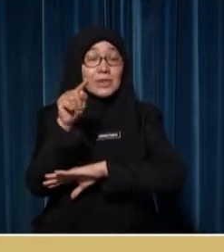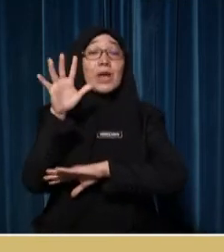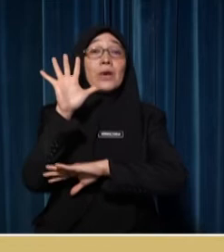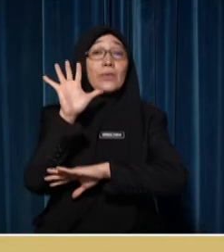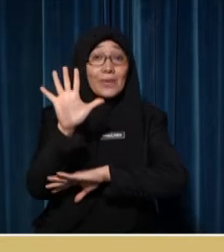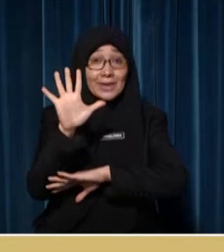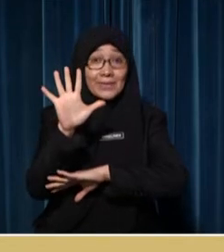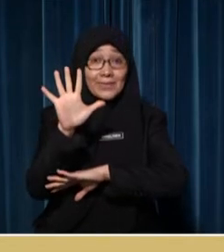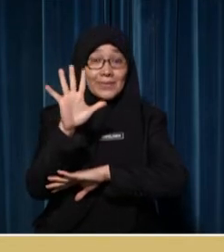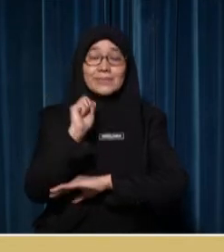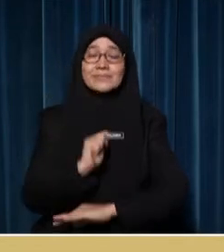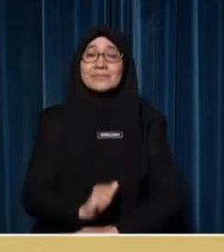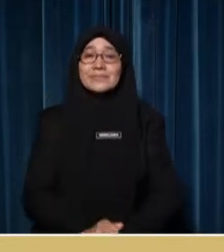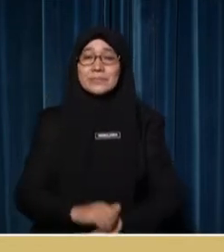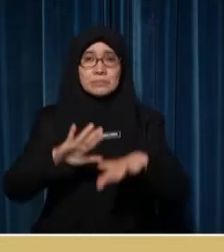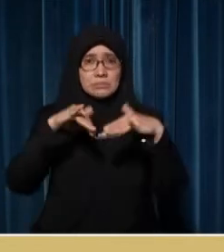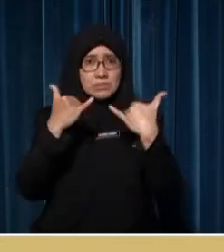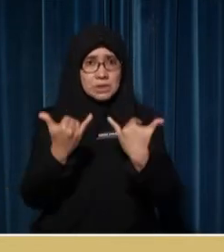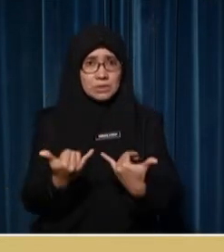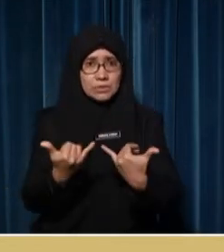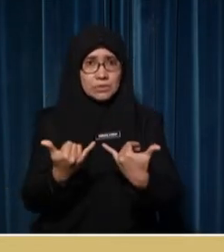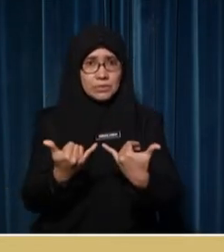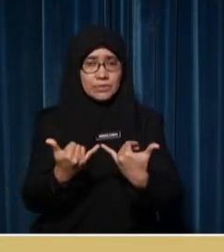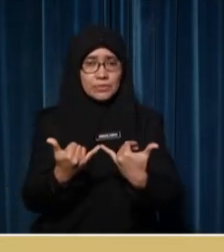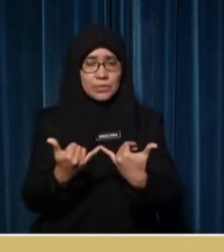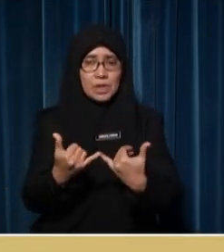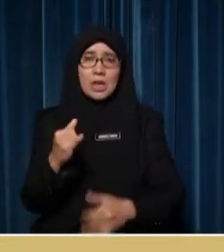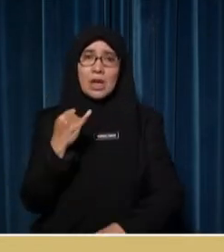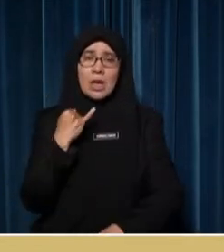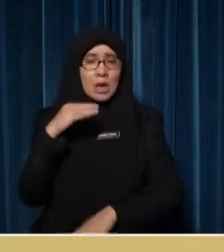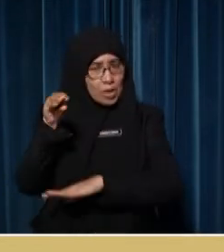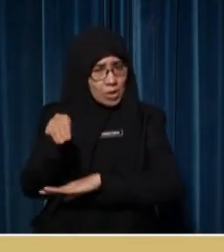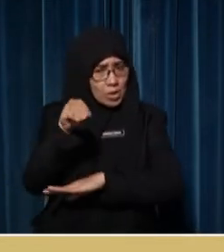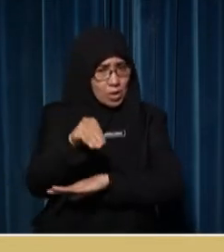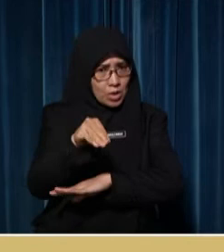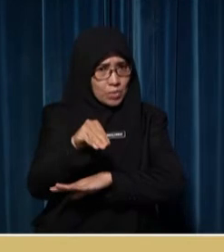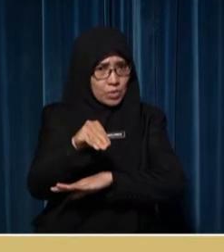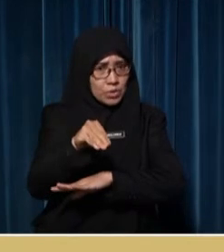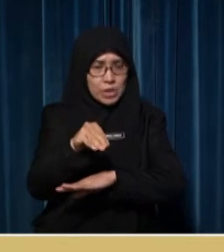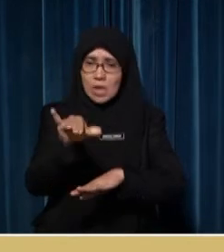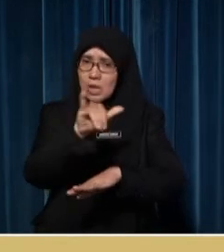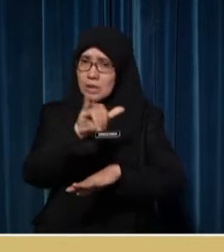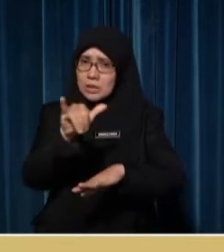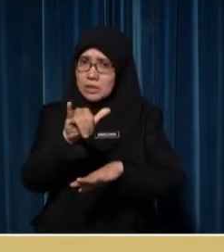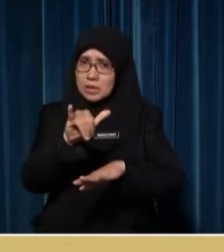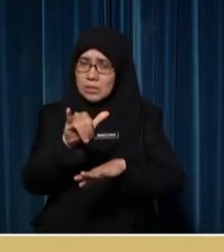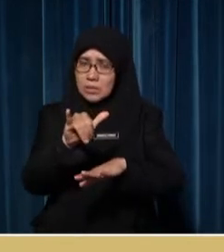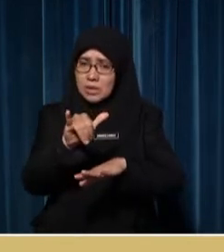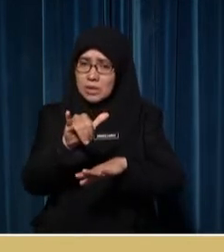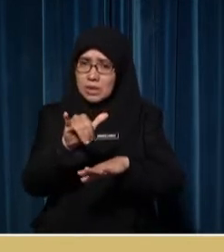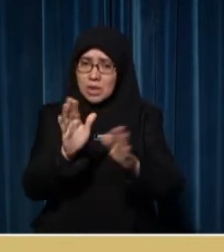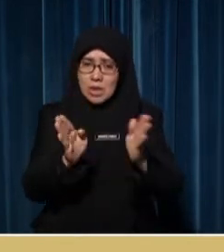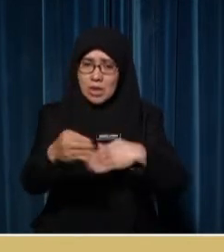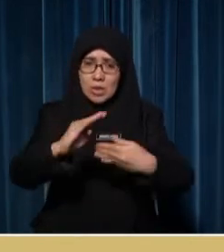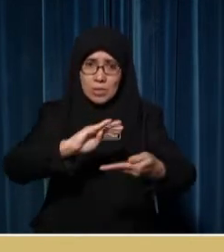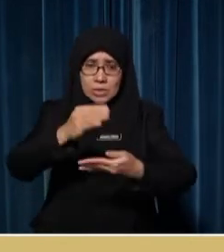5. Now, I will put an equal number of these cereal boxes